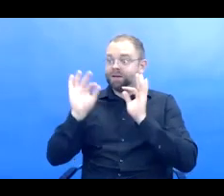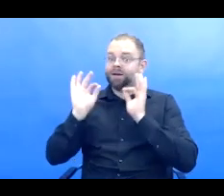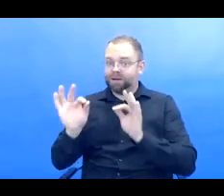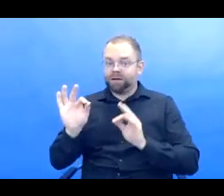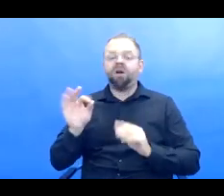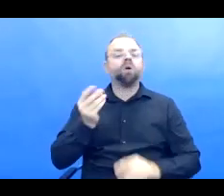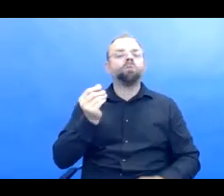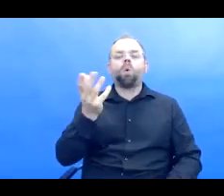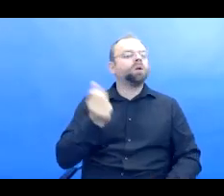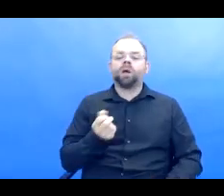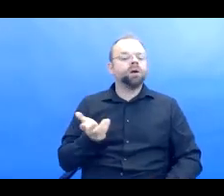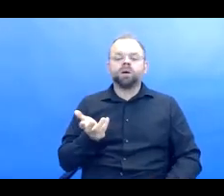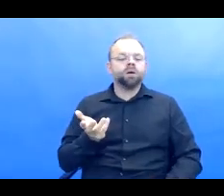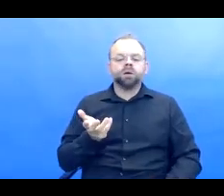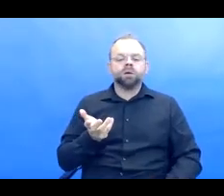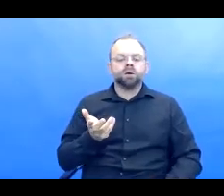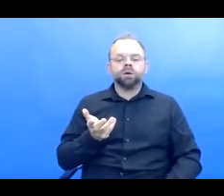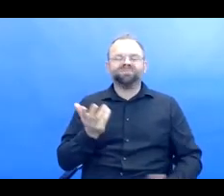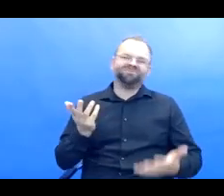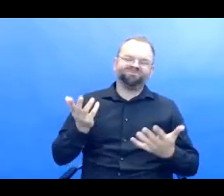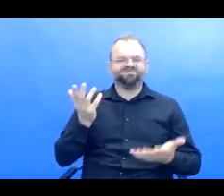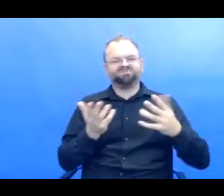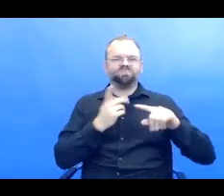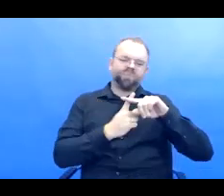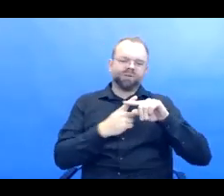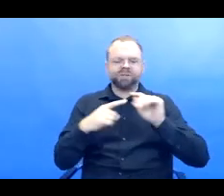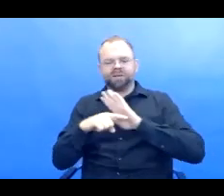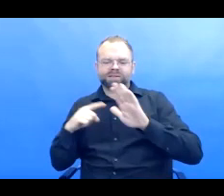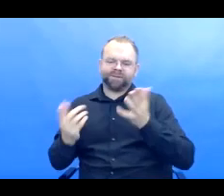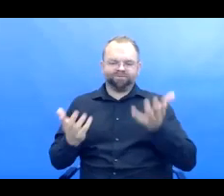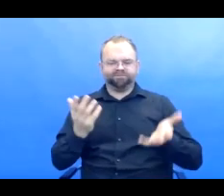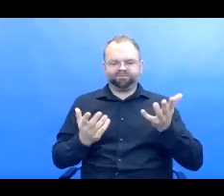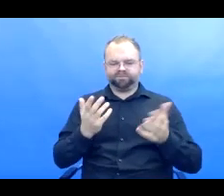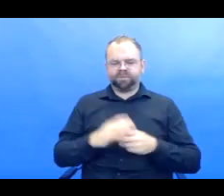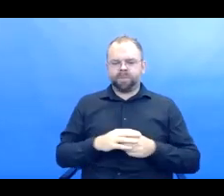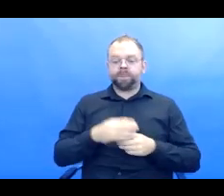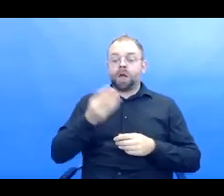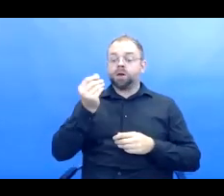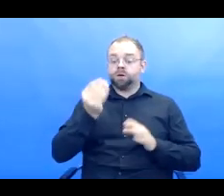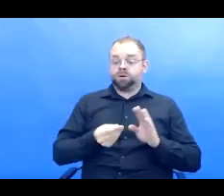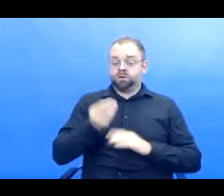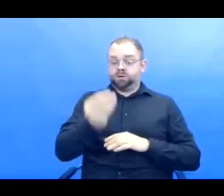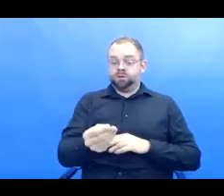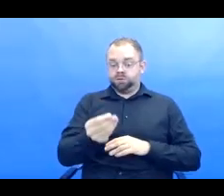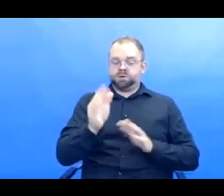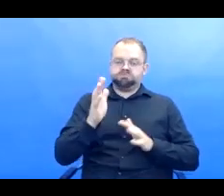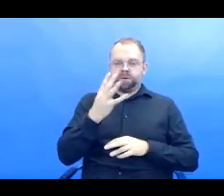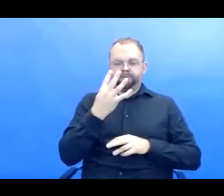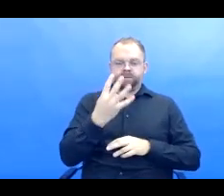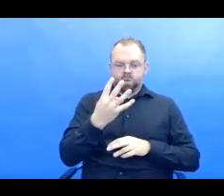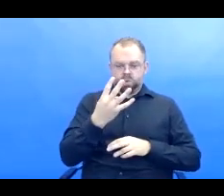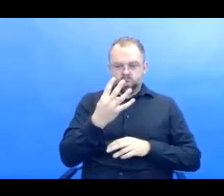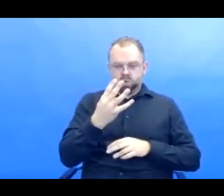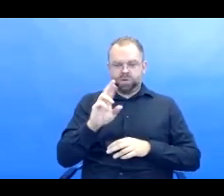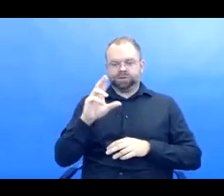money. Early this year, there was a challenge with the system and people had to wait for 4 months to